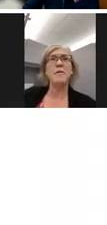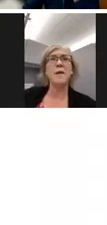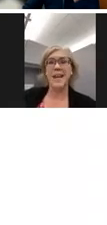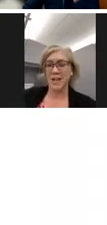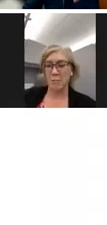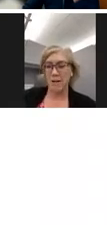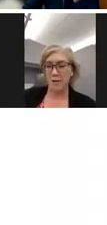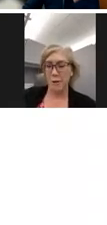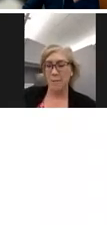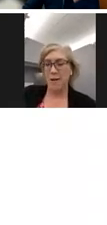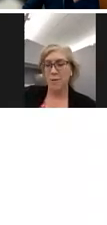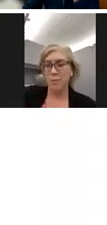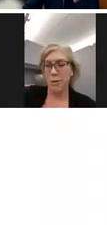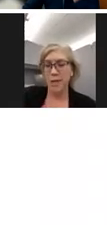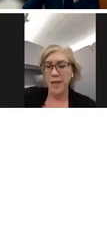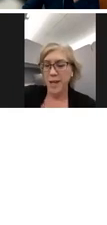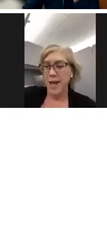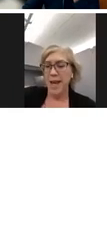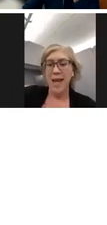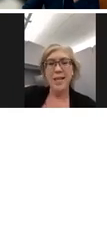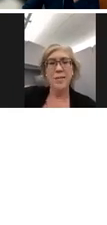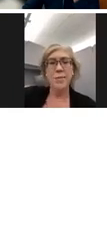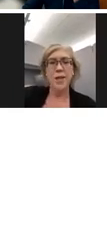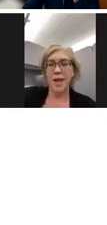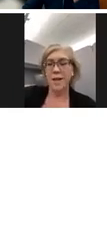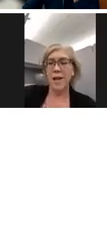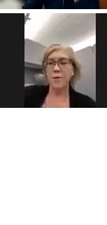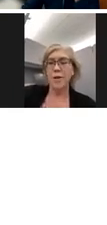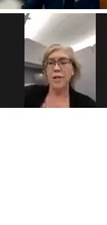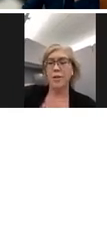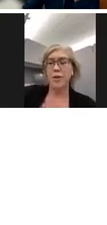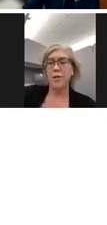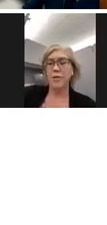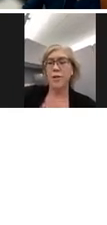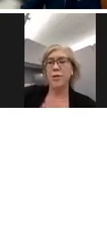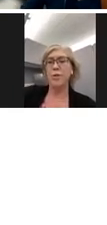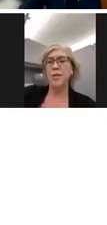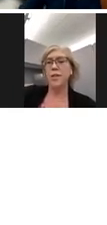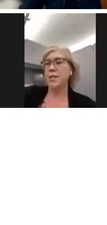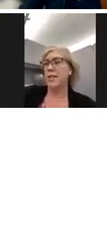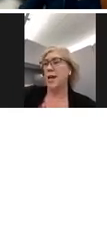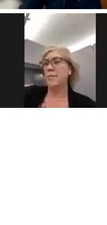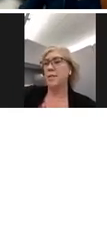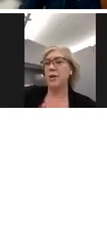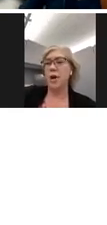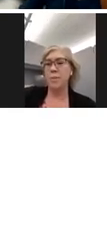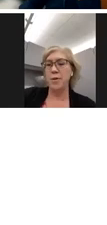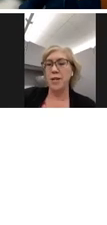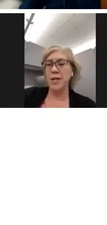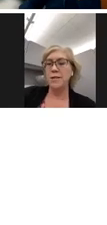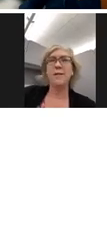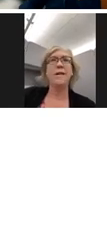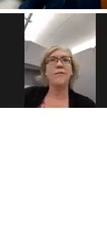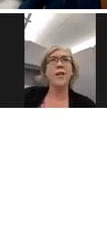Do whatever we can to help an individual get back to employment. And with that, I will go ahead and turn it over to Terry